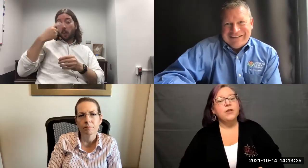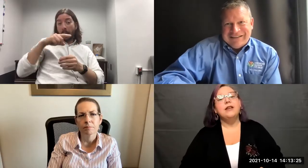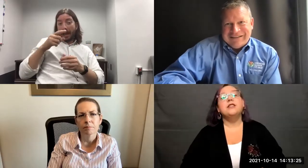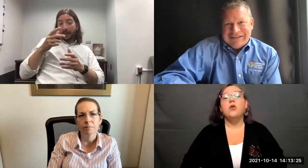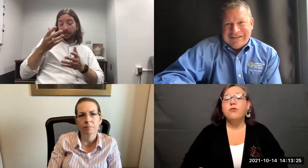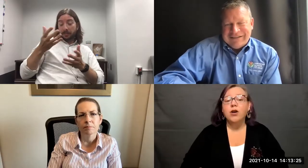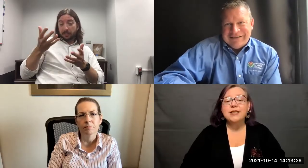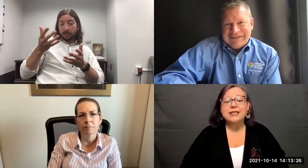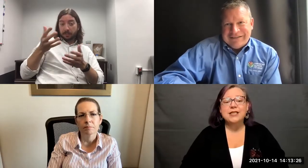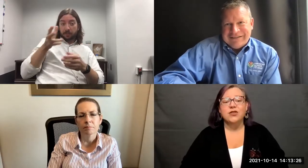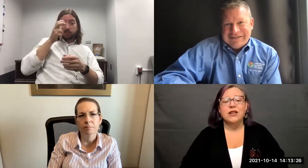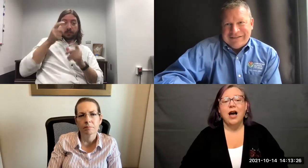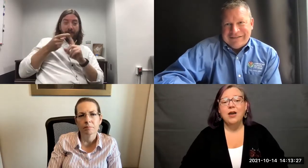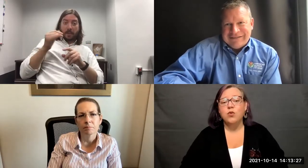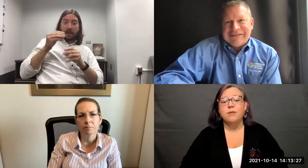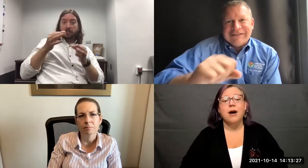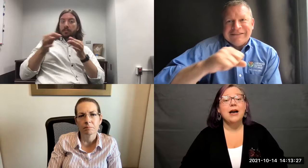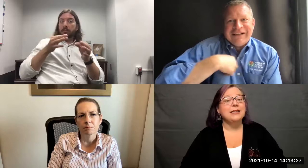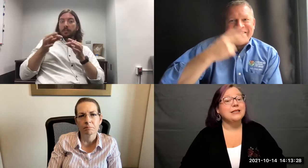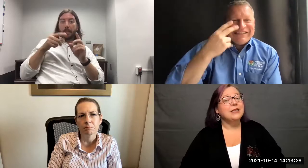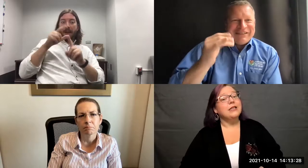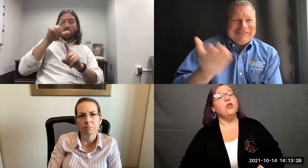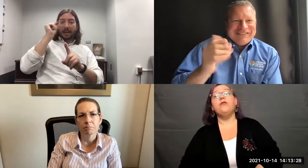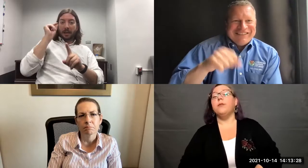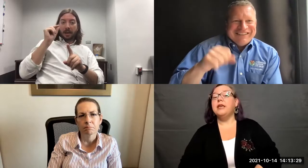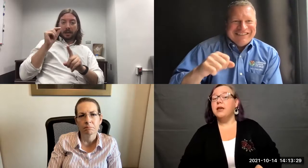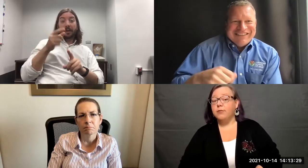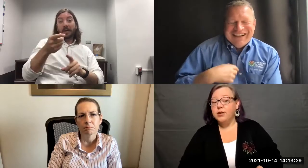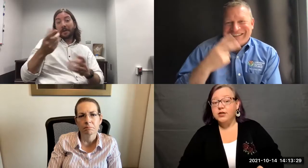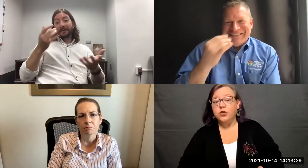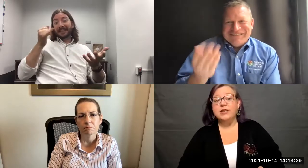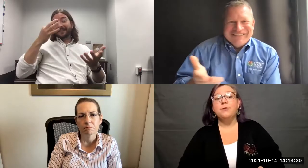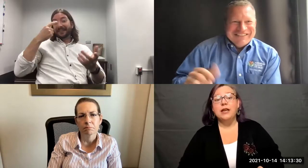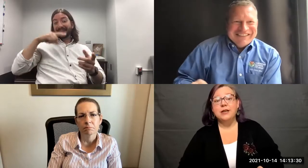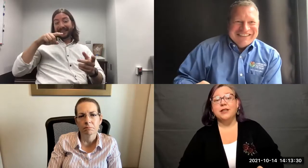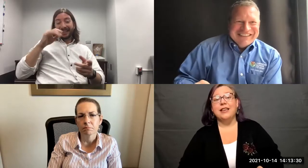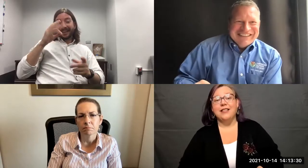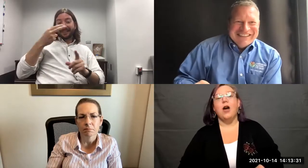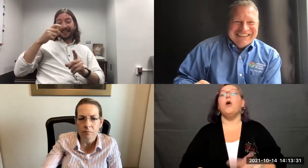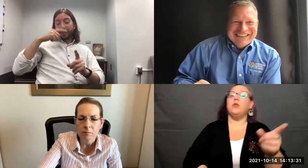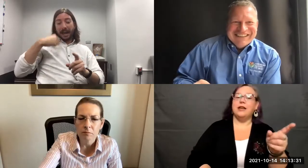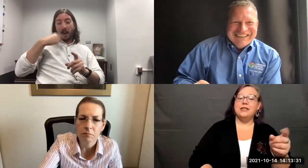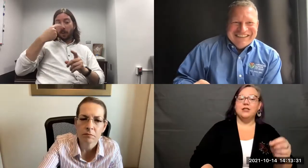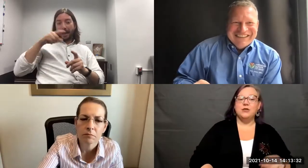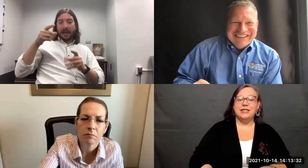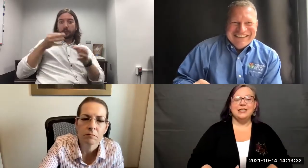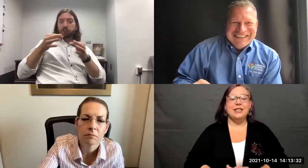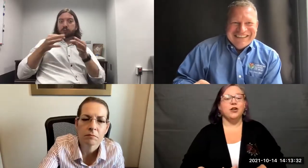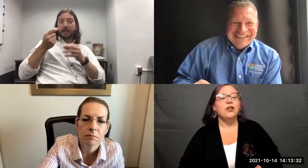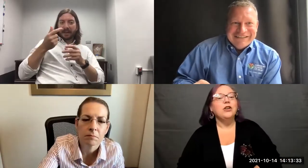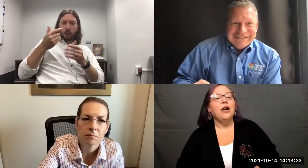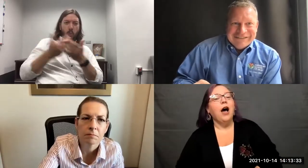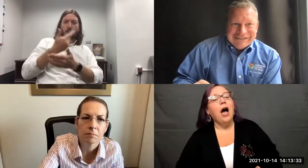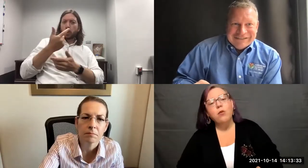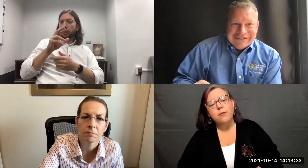joined. So if Ross is here, then I wouldn't mind hearing from him to explain about the Gallup. Oh, yes, I do see he's